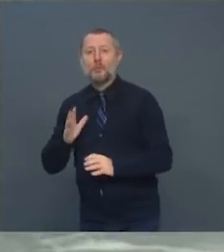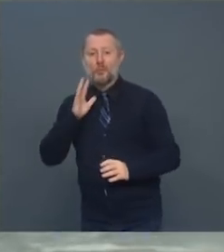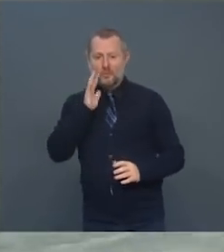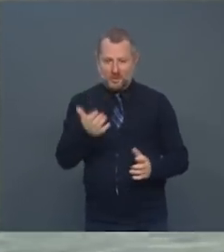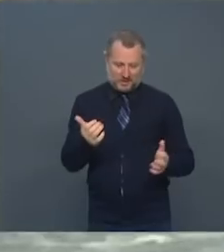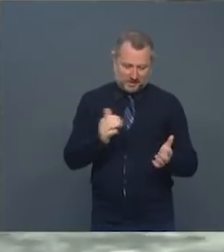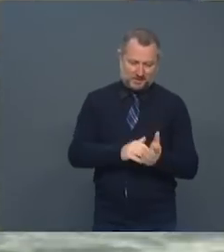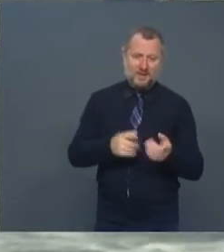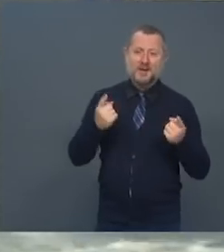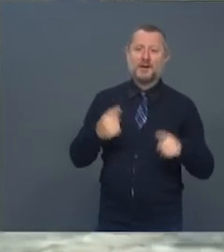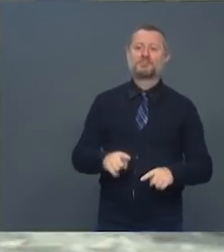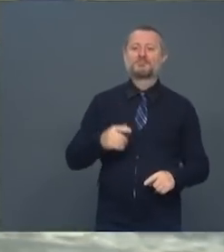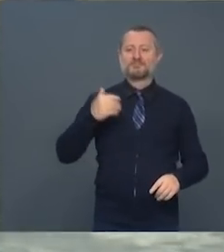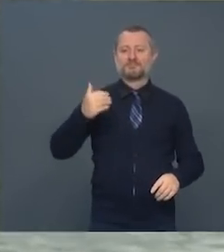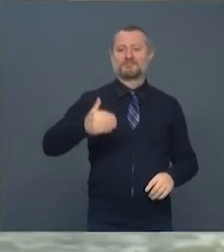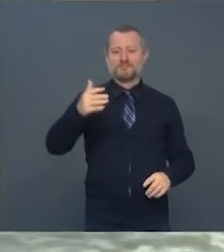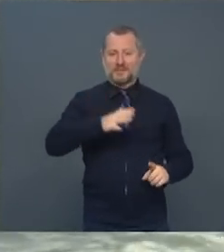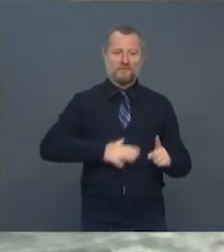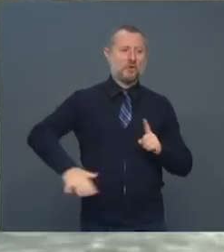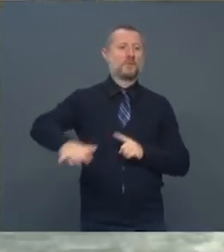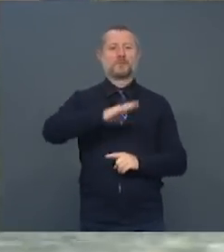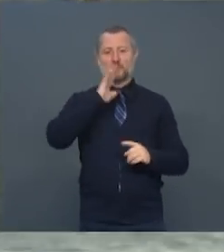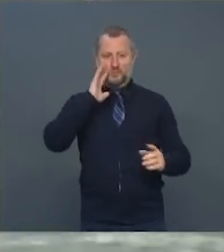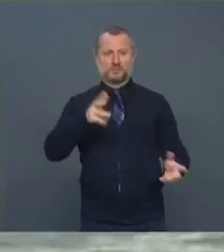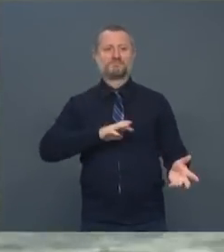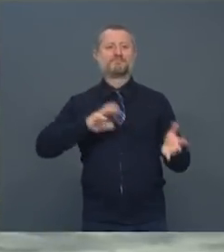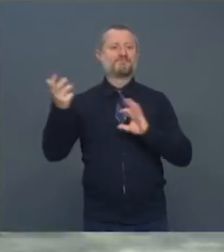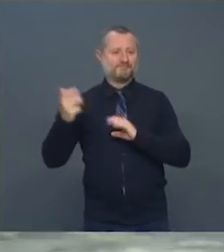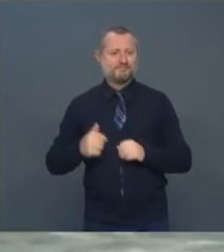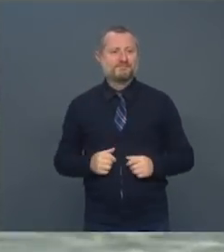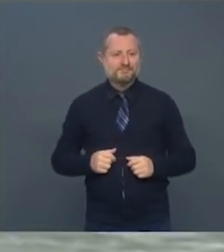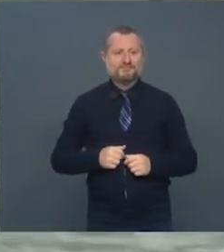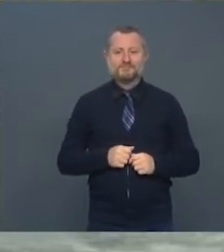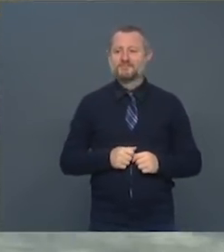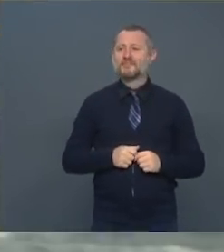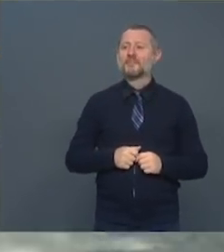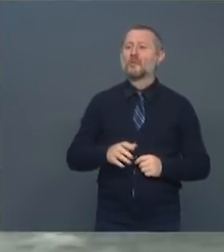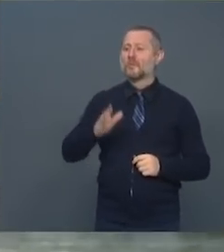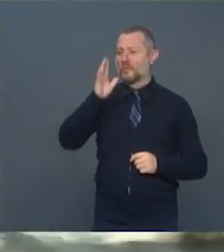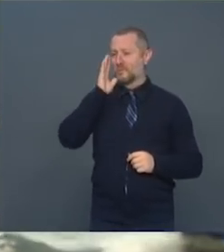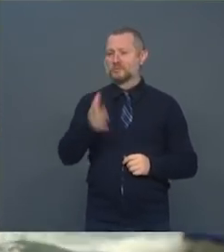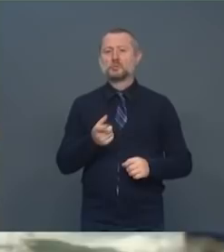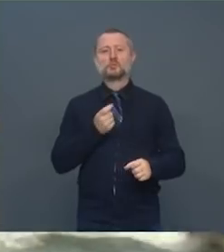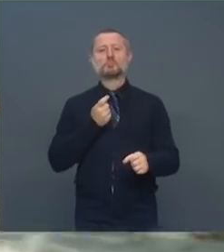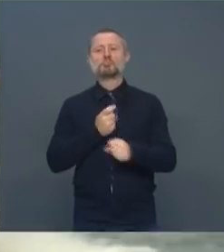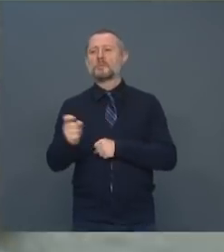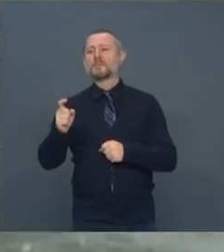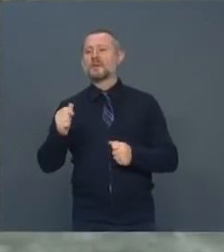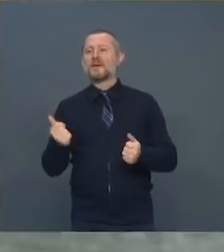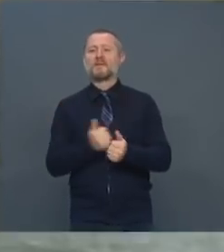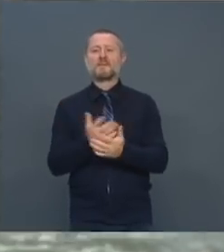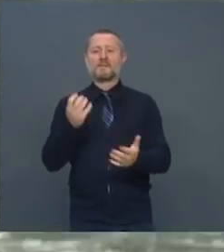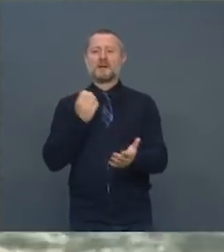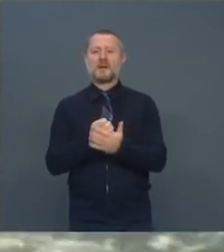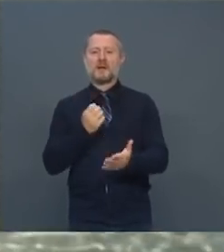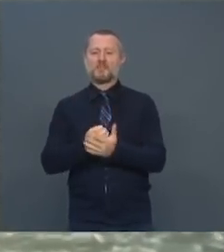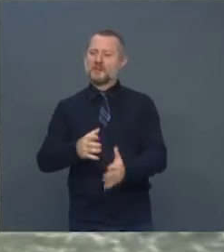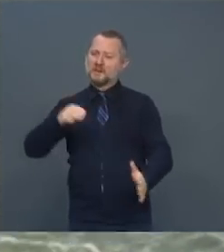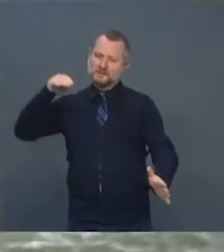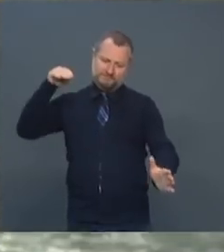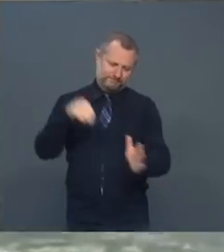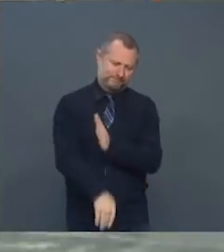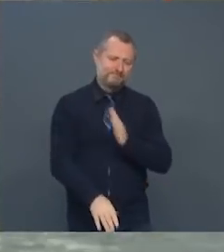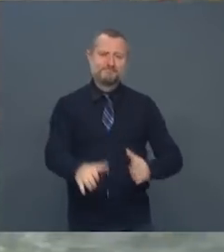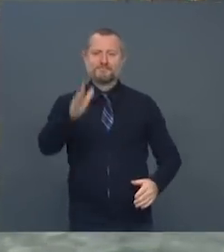a calamity that is going to be transformative and disruptive and do economic damage and possibly cost